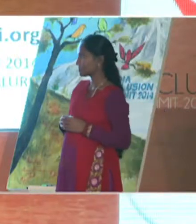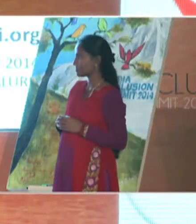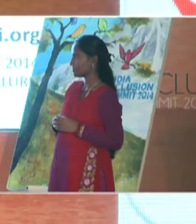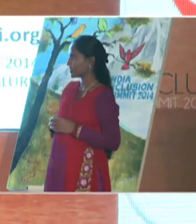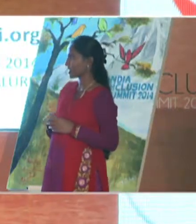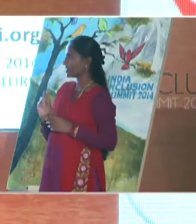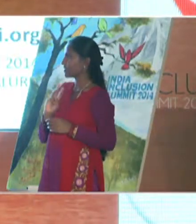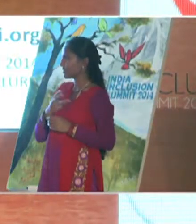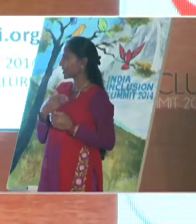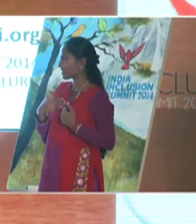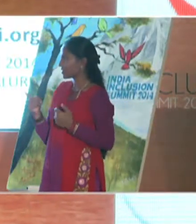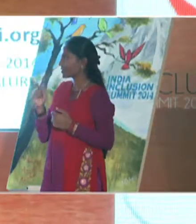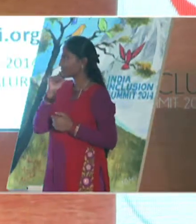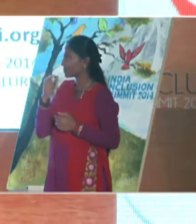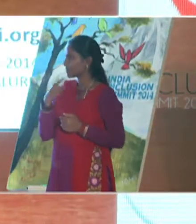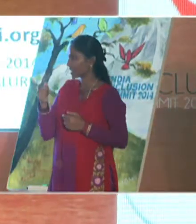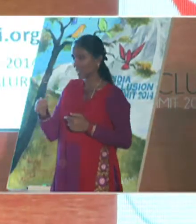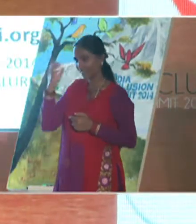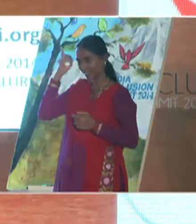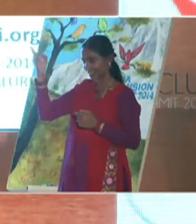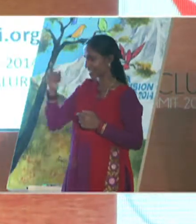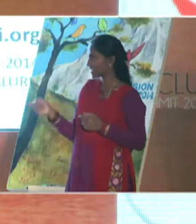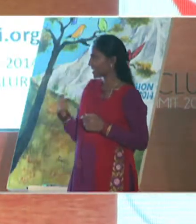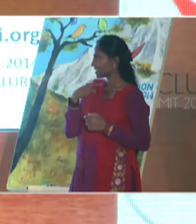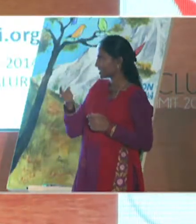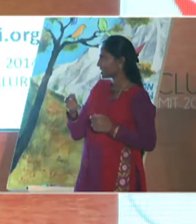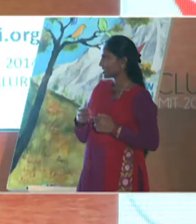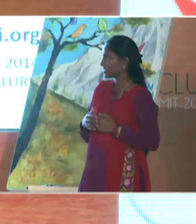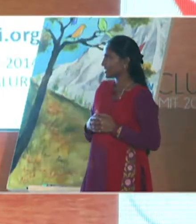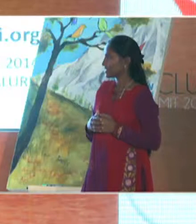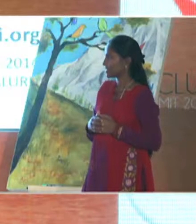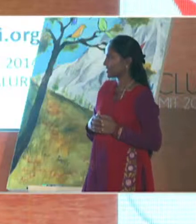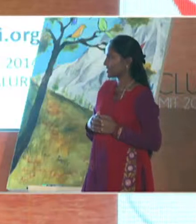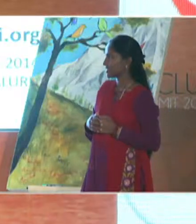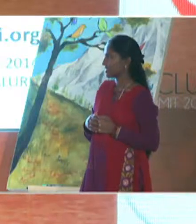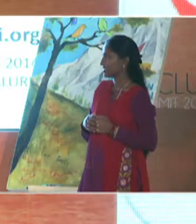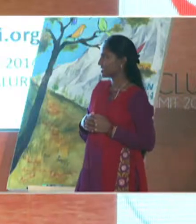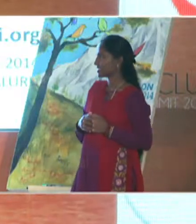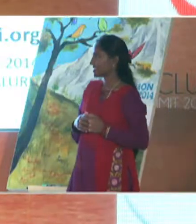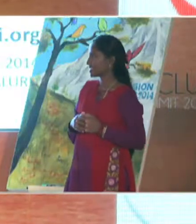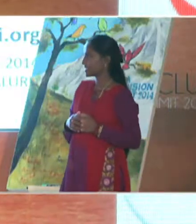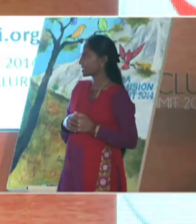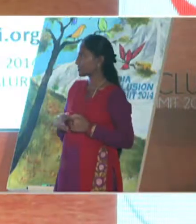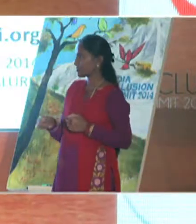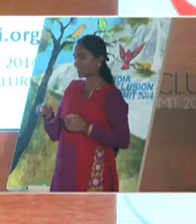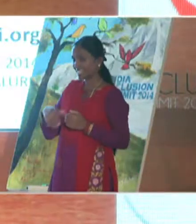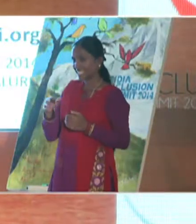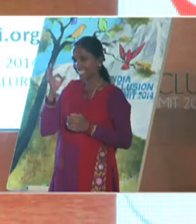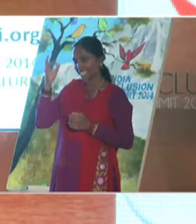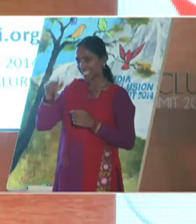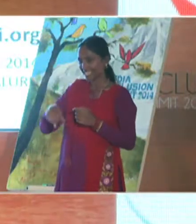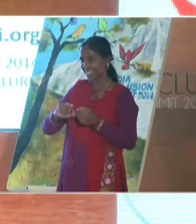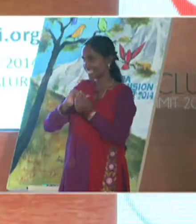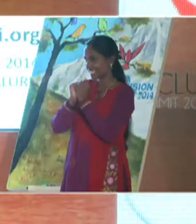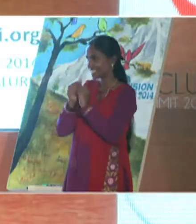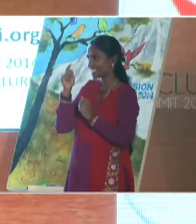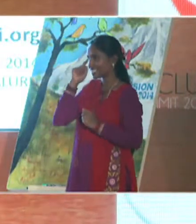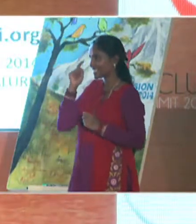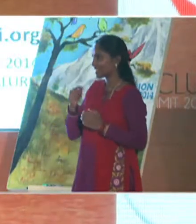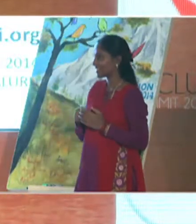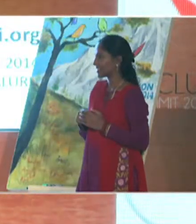asked this boy, what about your dream? And then he said, well, now I realize the fact that I'm blind, maybe it's better I don't become a